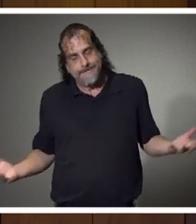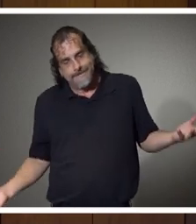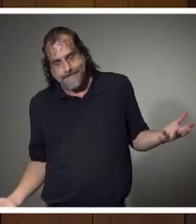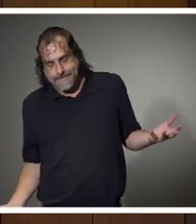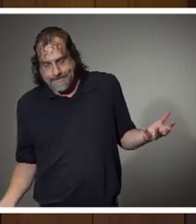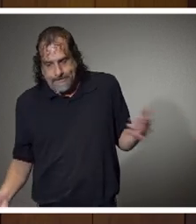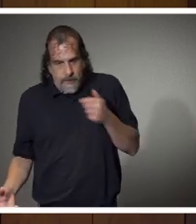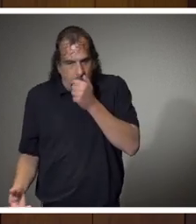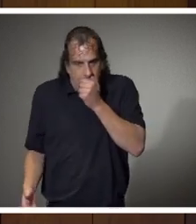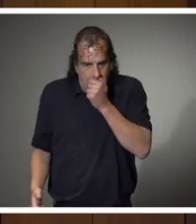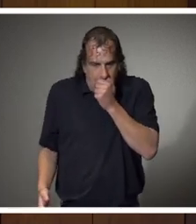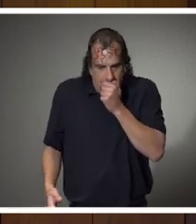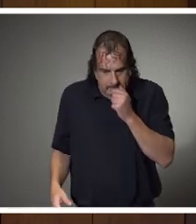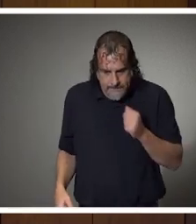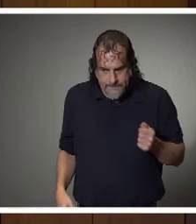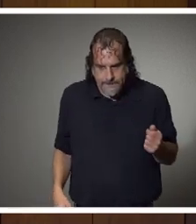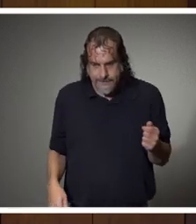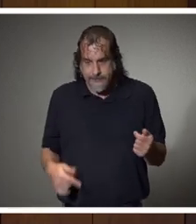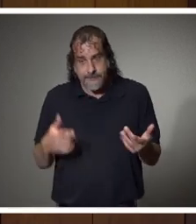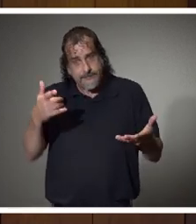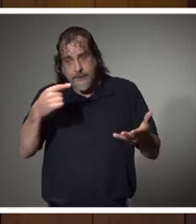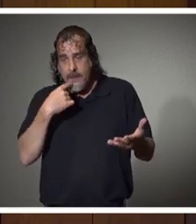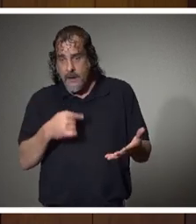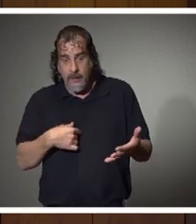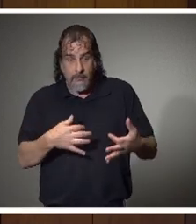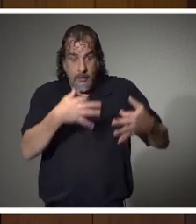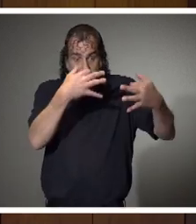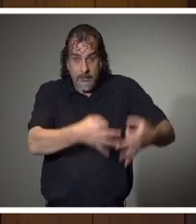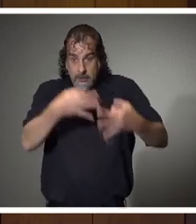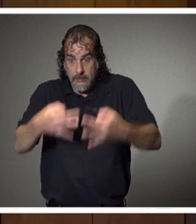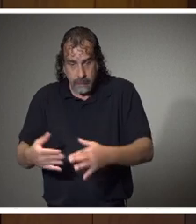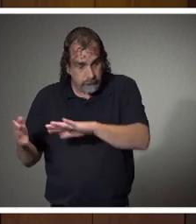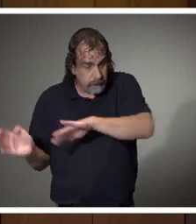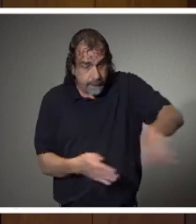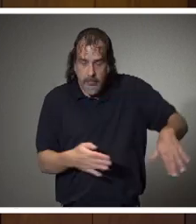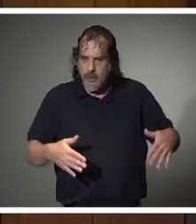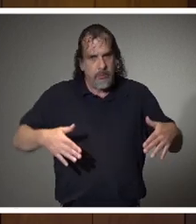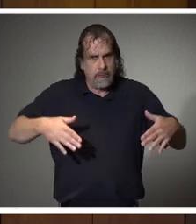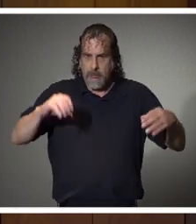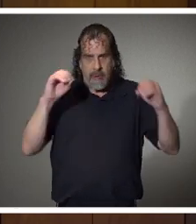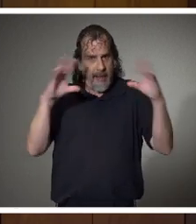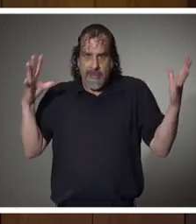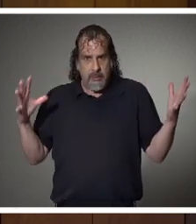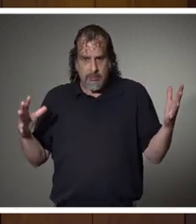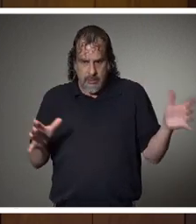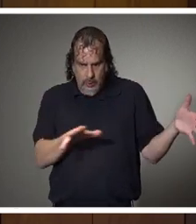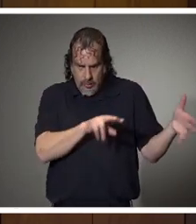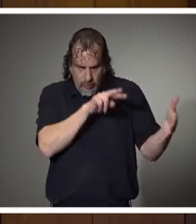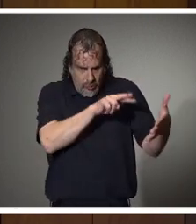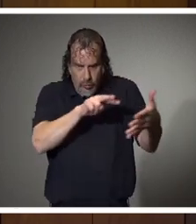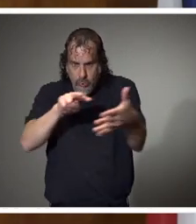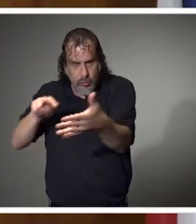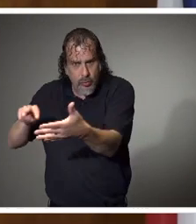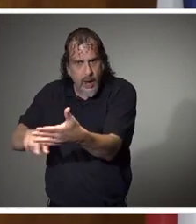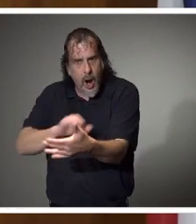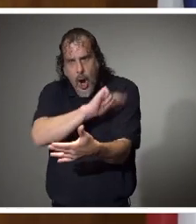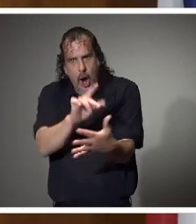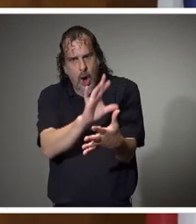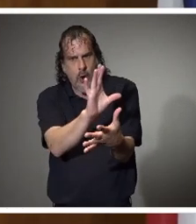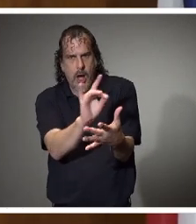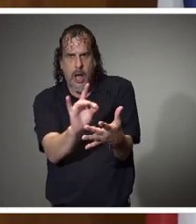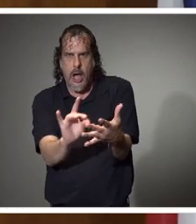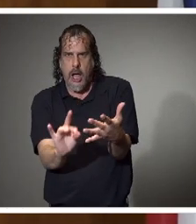you that I don't think anything is off the table at this time. We are looking at every possible option